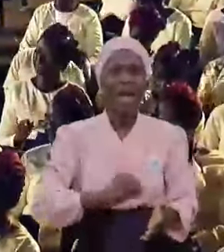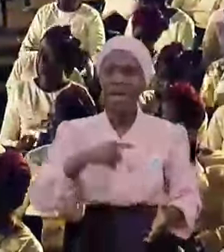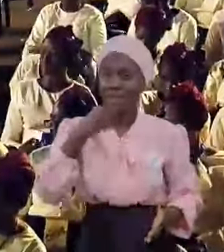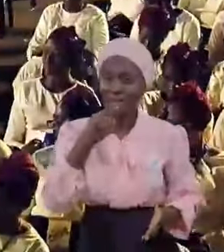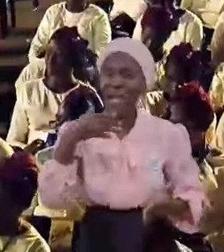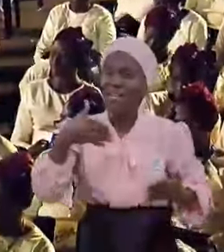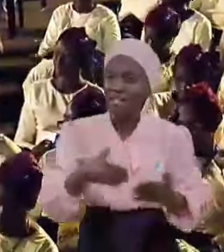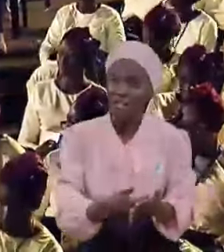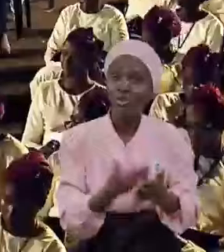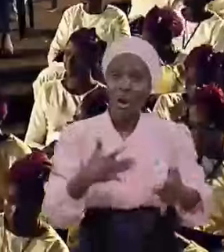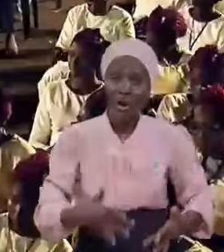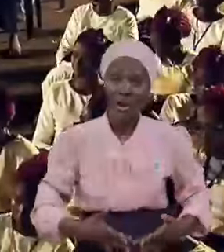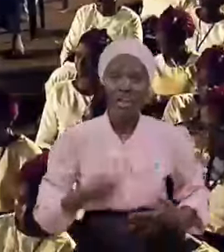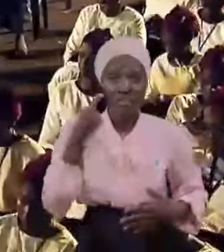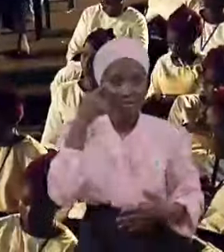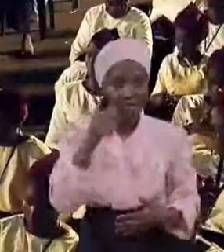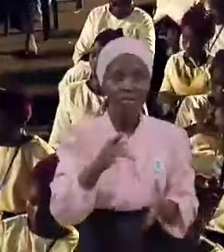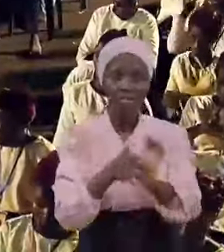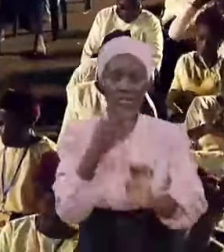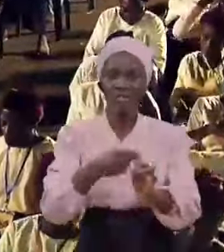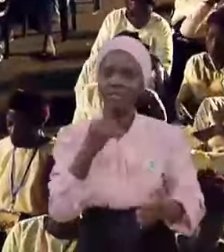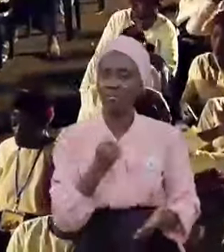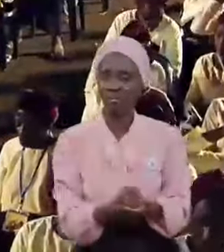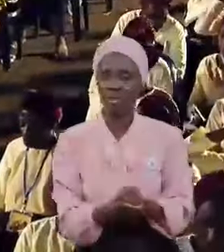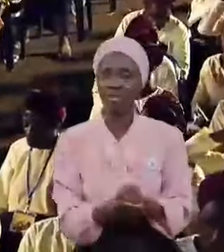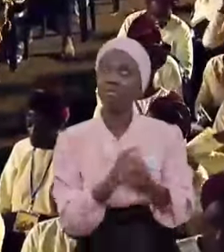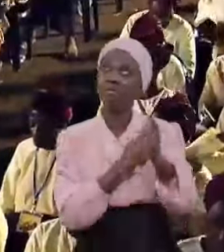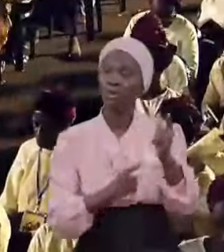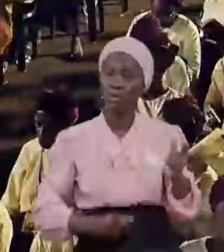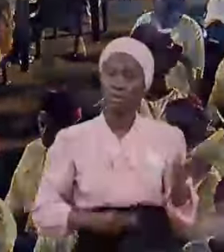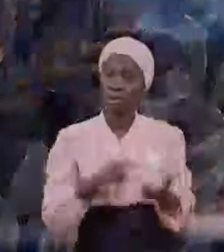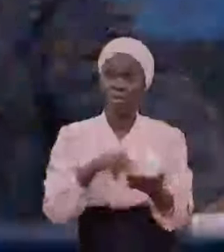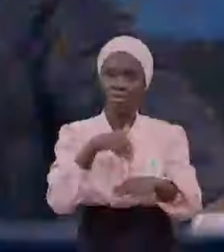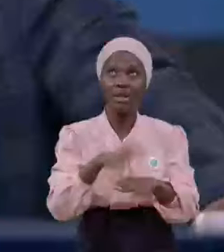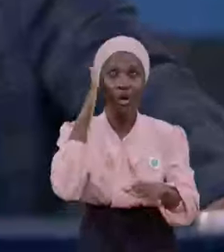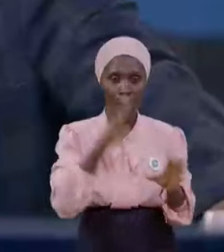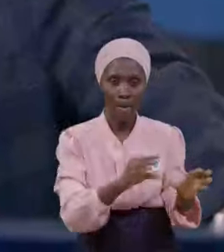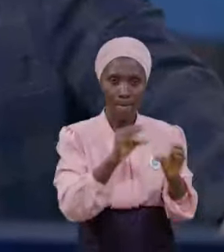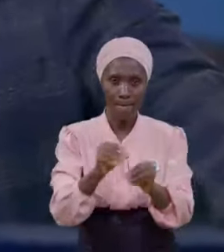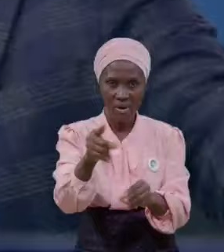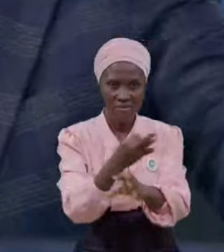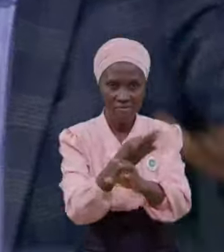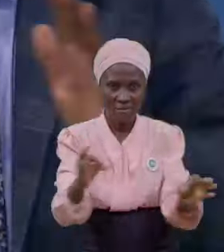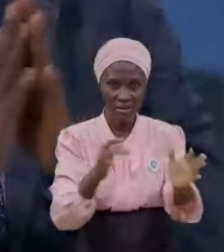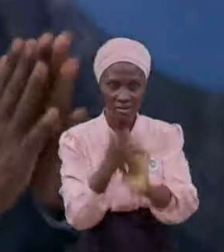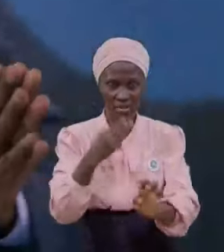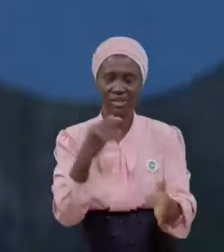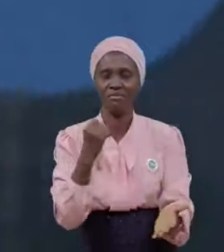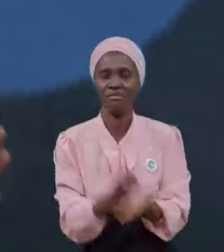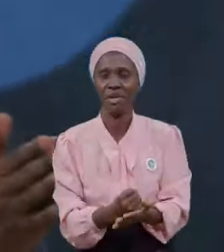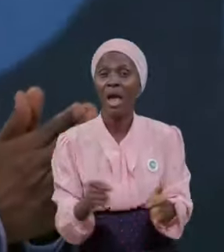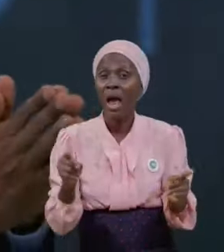The Lord tonight sets you free. And as you surrender completely to the Lord, and